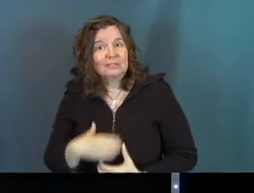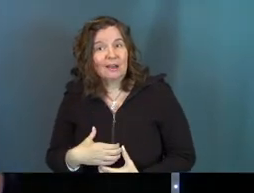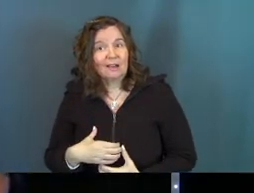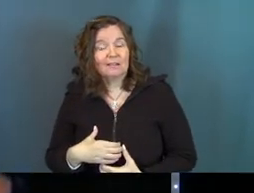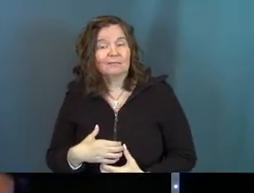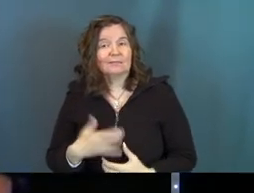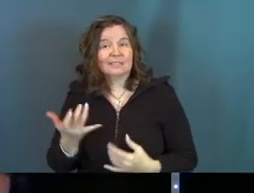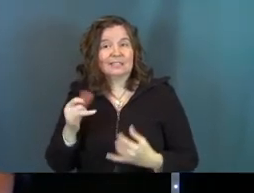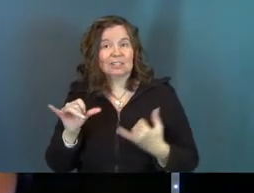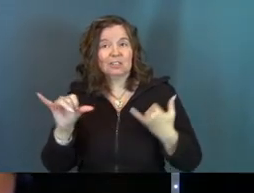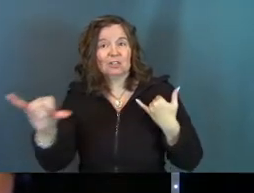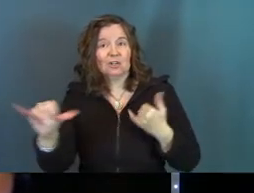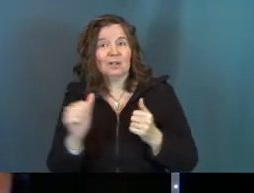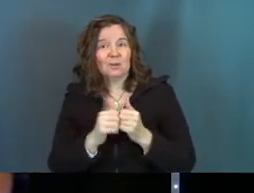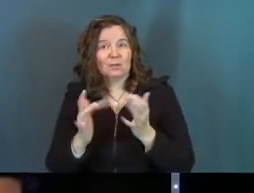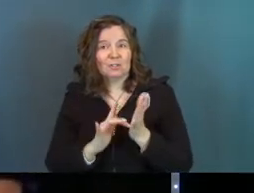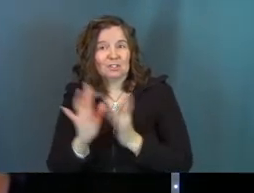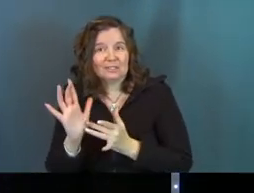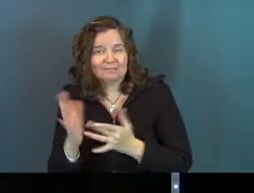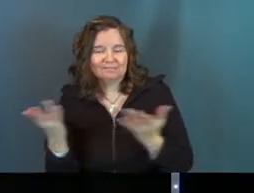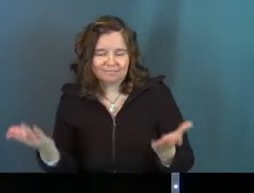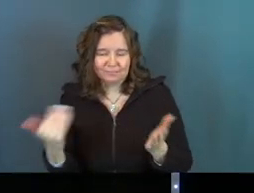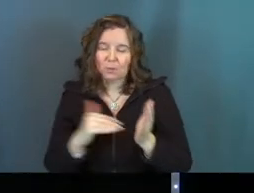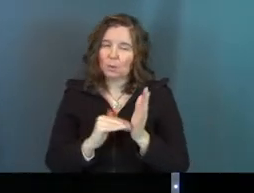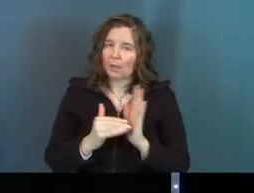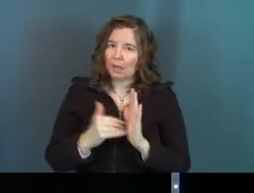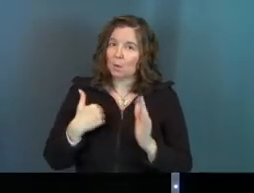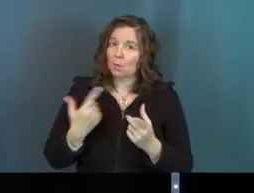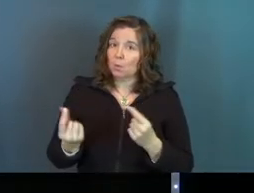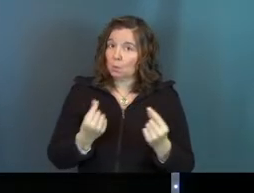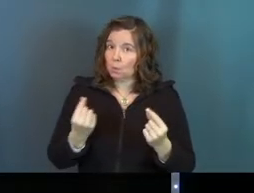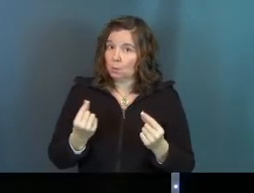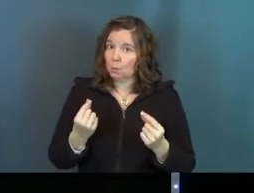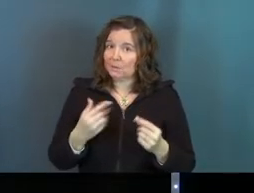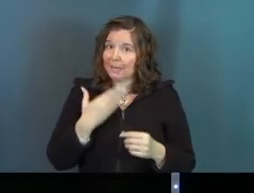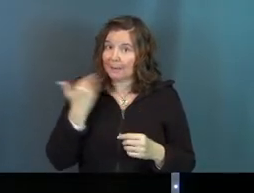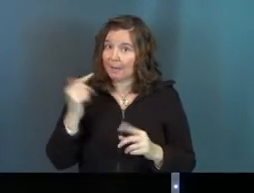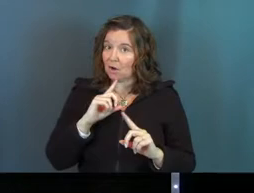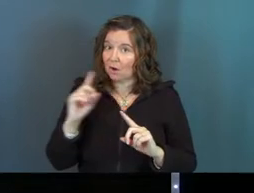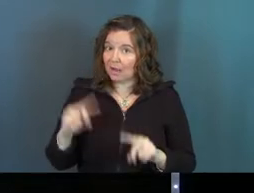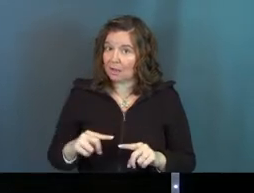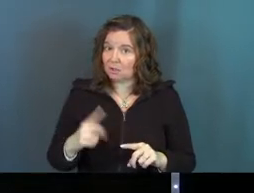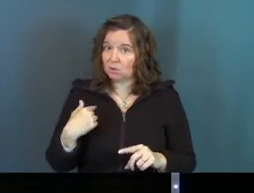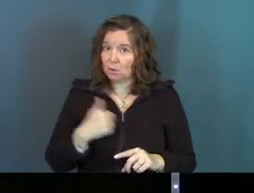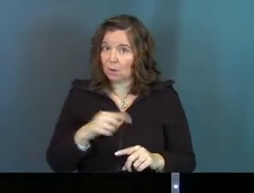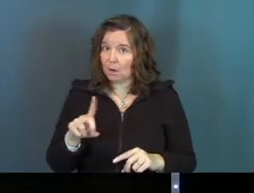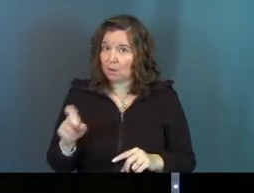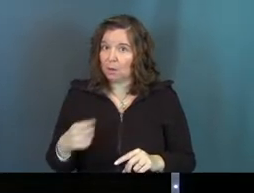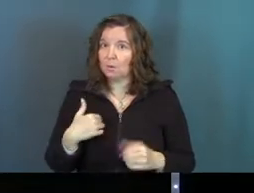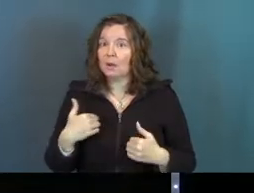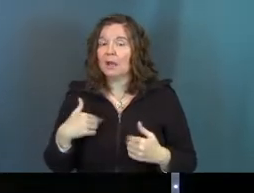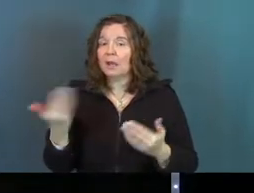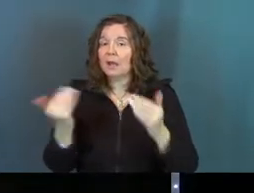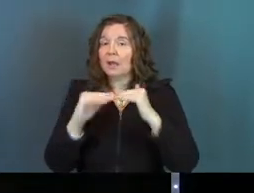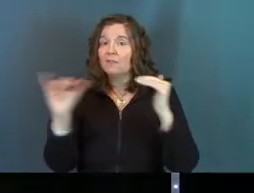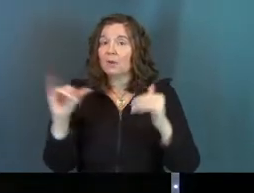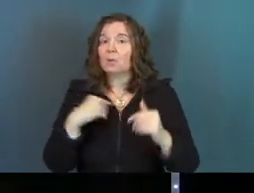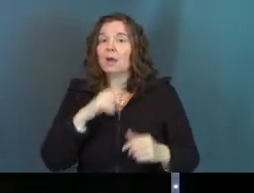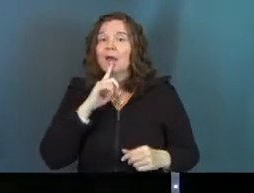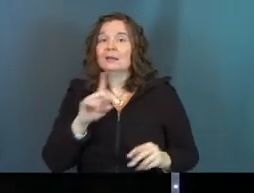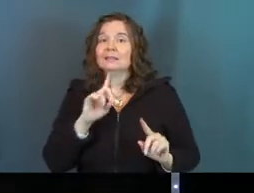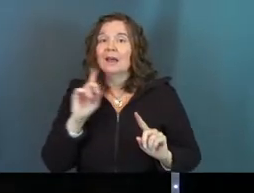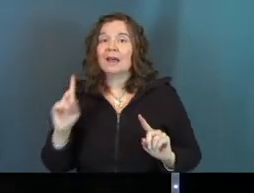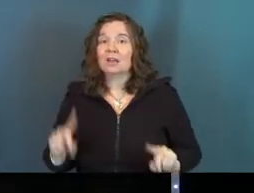is eternity with Jesus. So again, what we're going to do to kind of get a better answer to our question, what will heaven be like, is we're going to